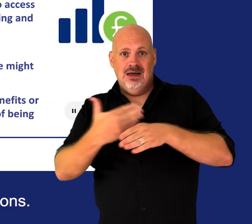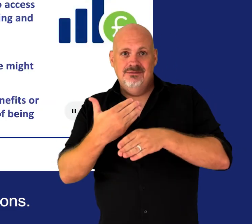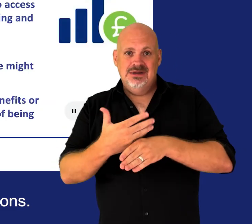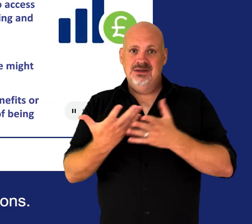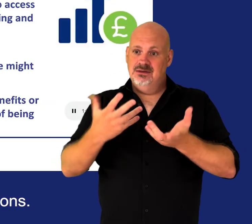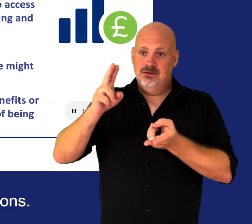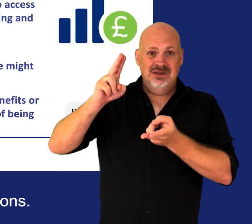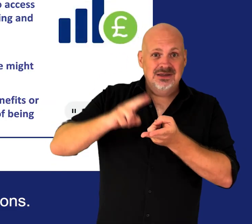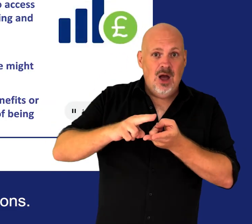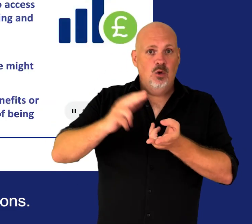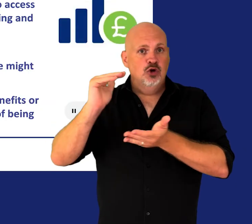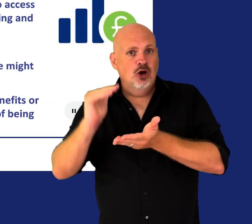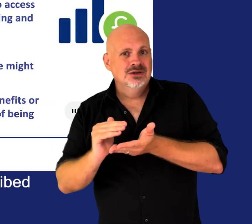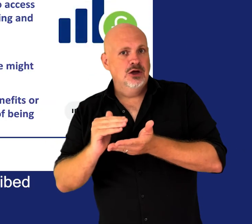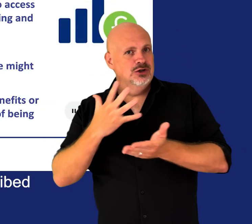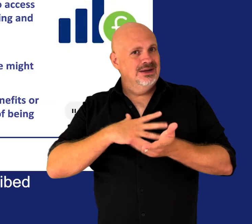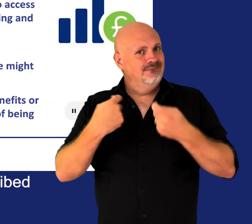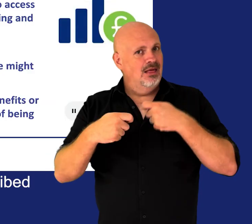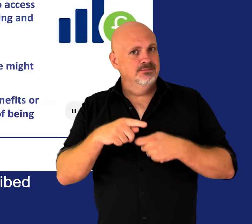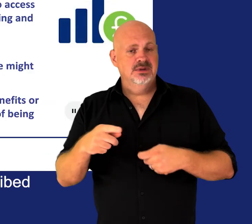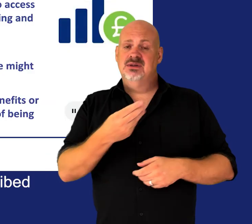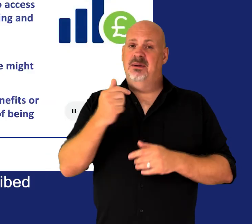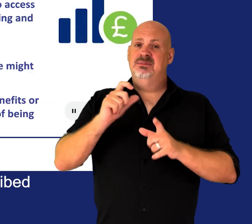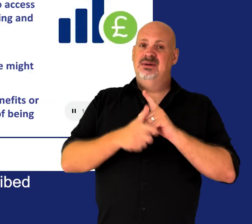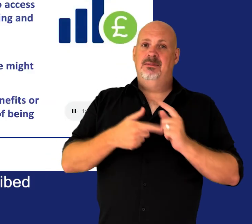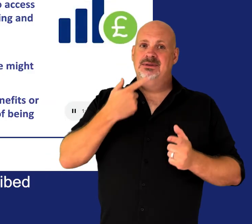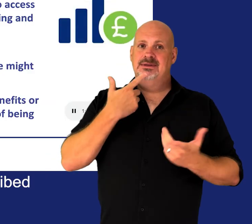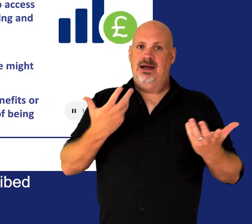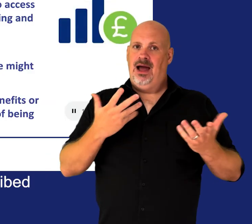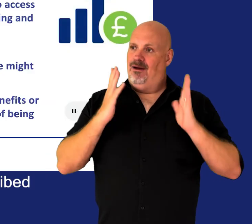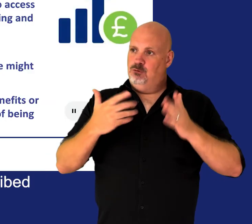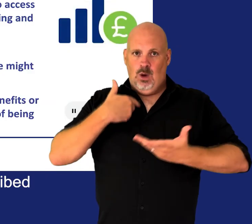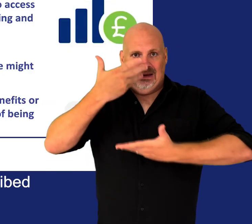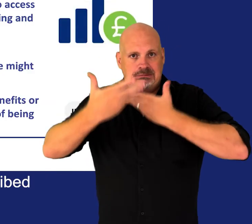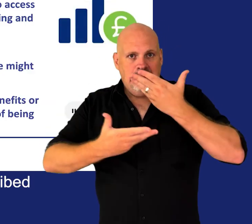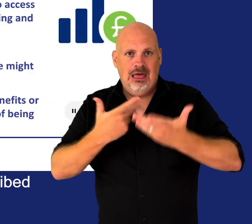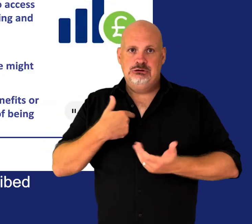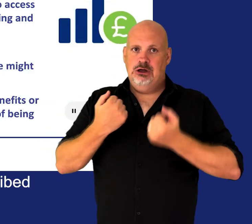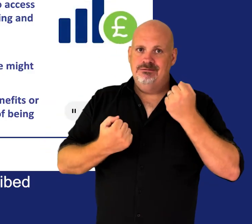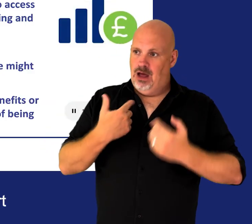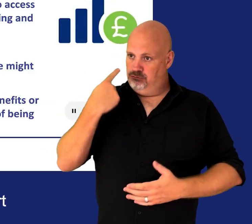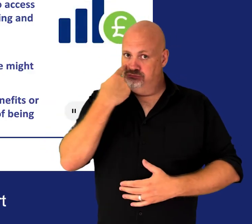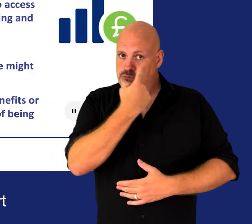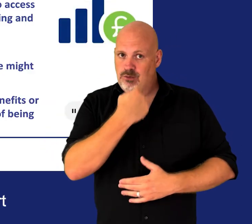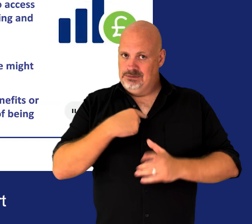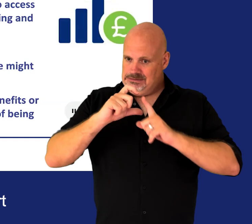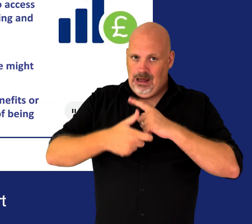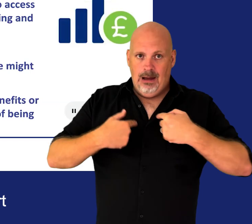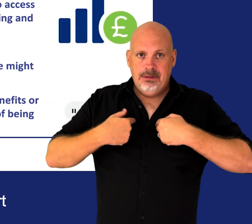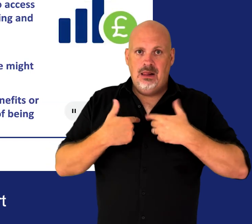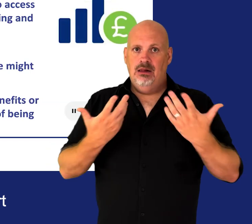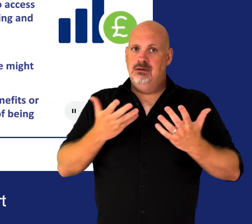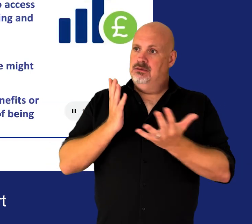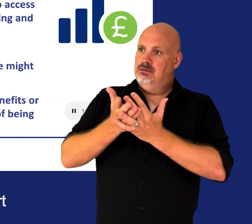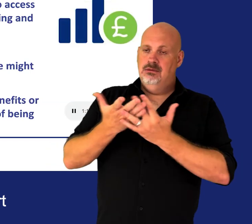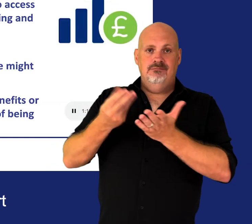to discounts and concessions. However, some disabled people described having to explain, justify or prove themselves